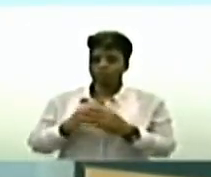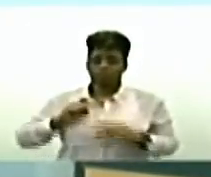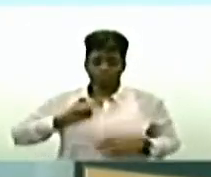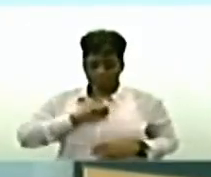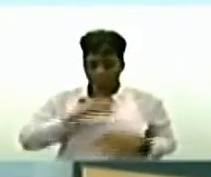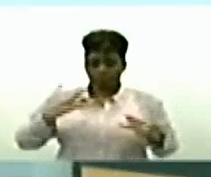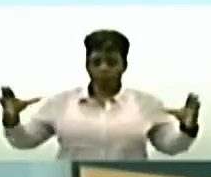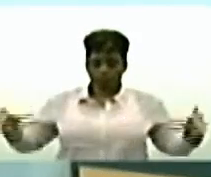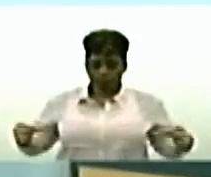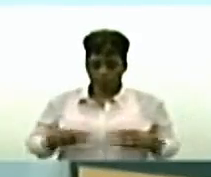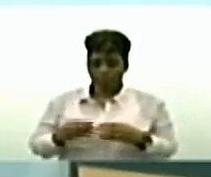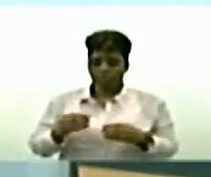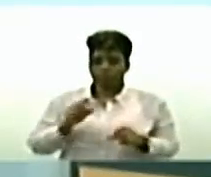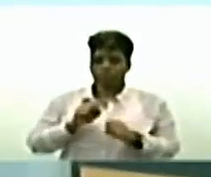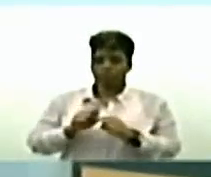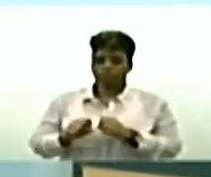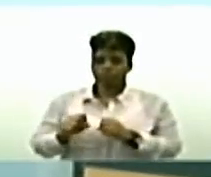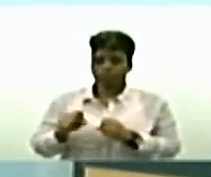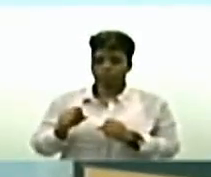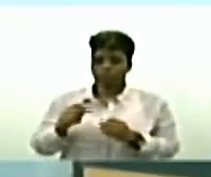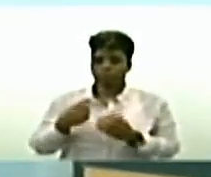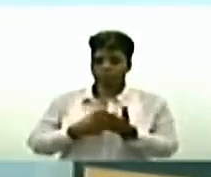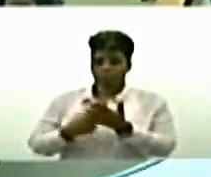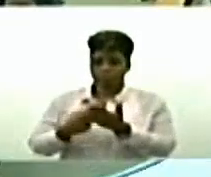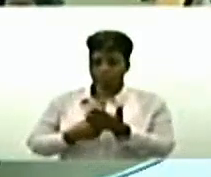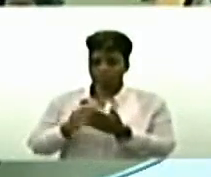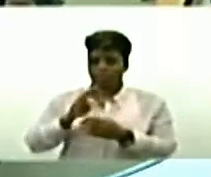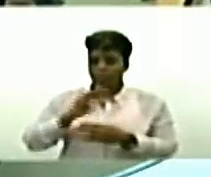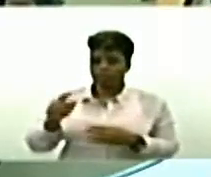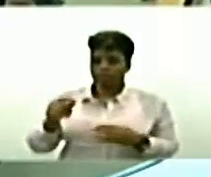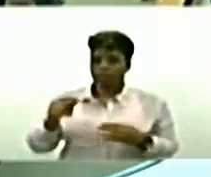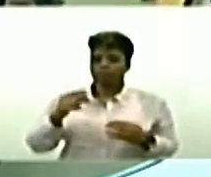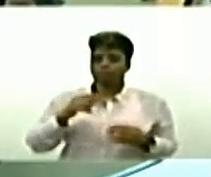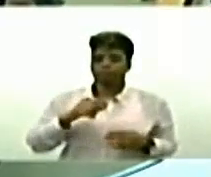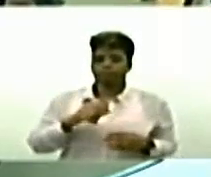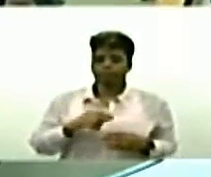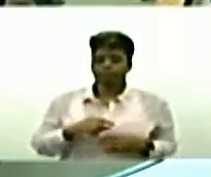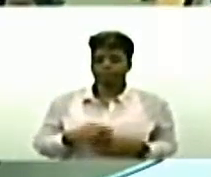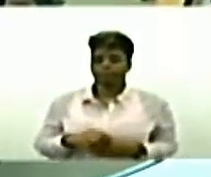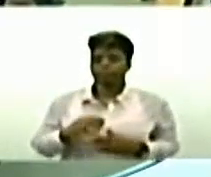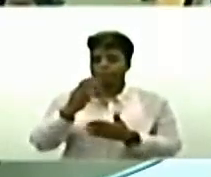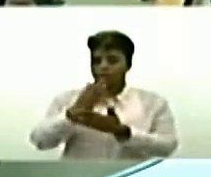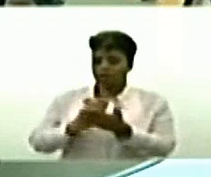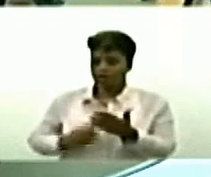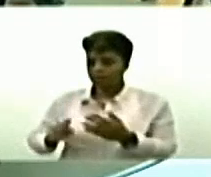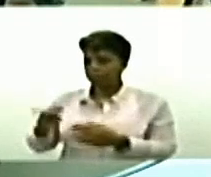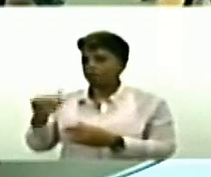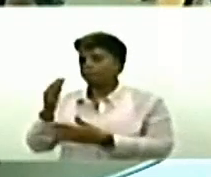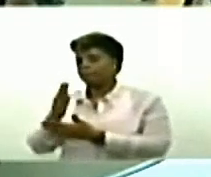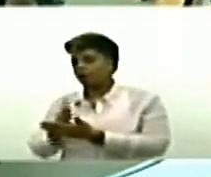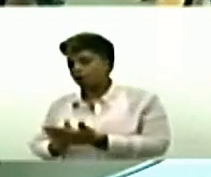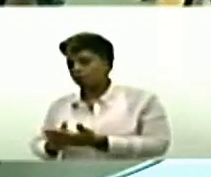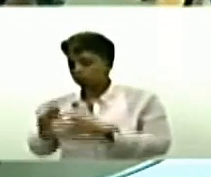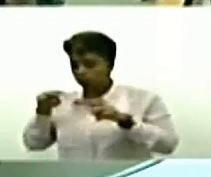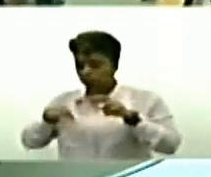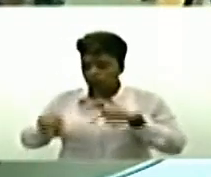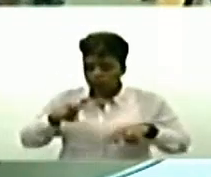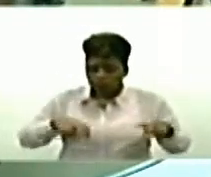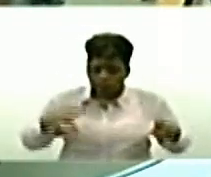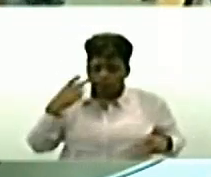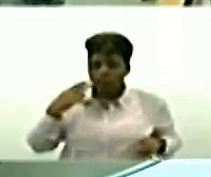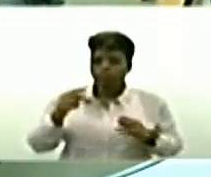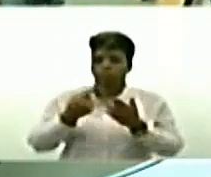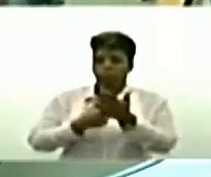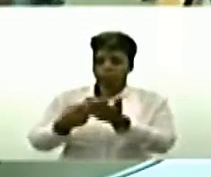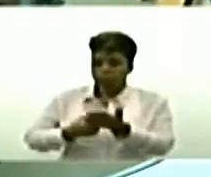the bill clause by clause. Honorable members, the question is that the Senate resolves itself into a committee of the whole Senate